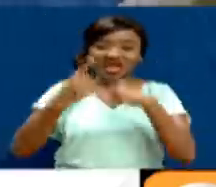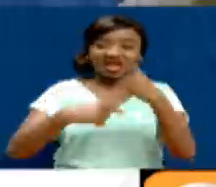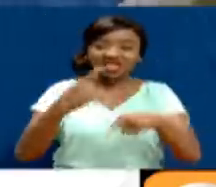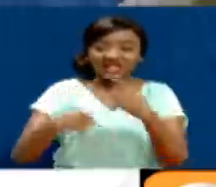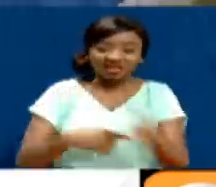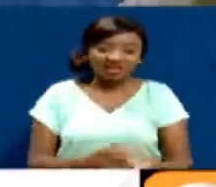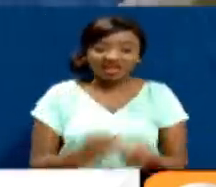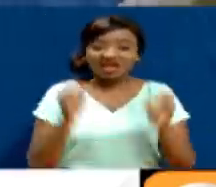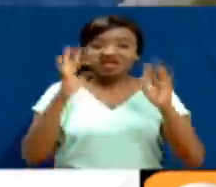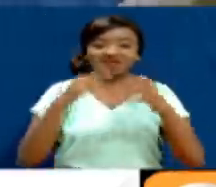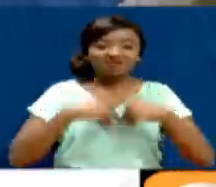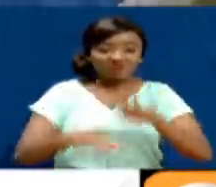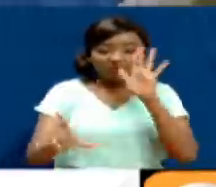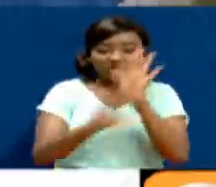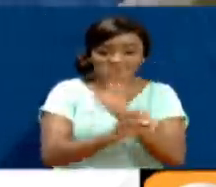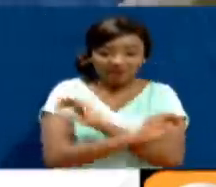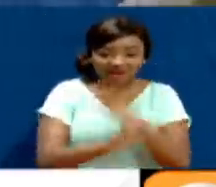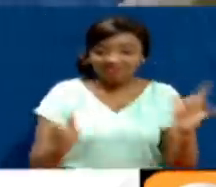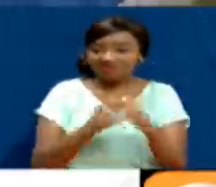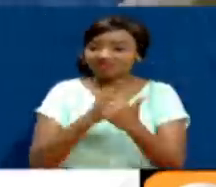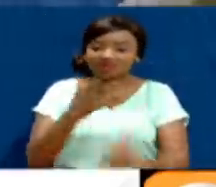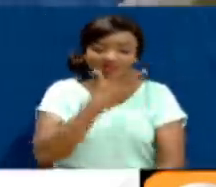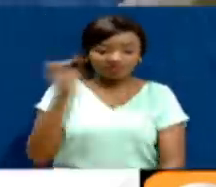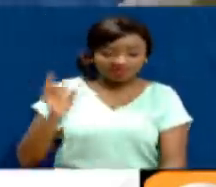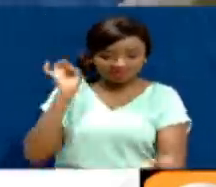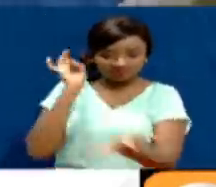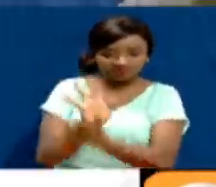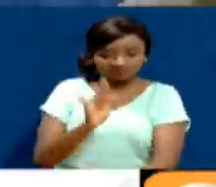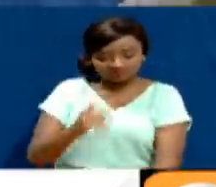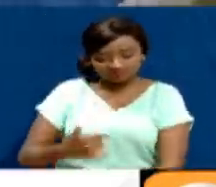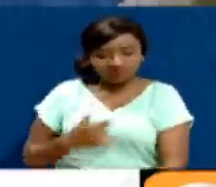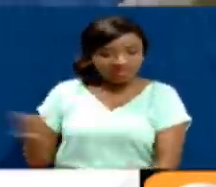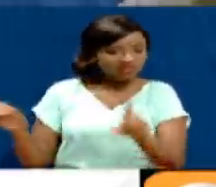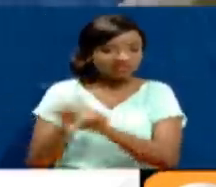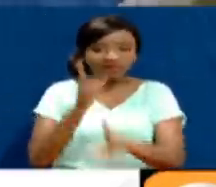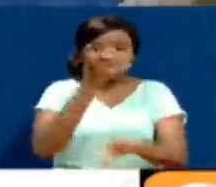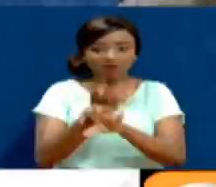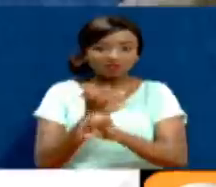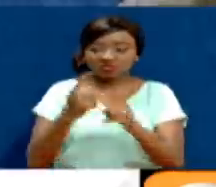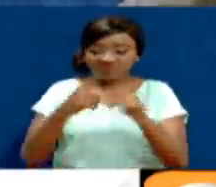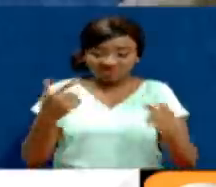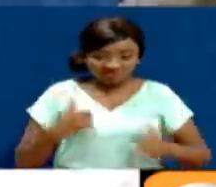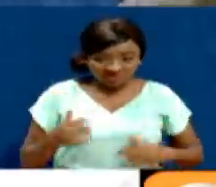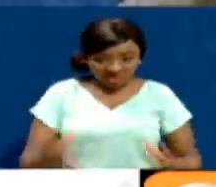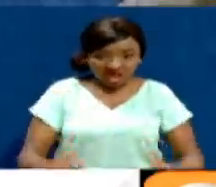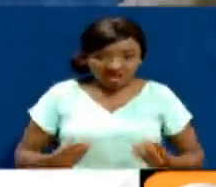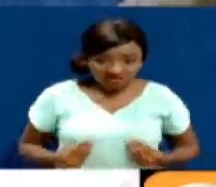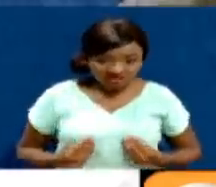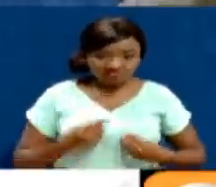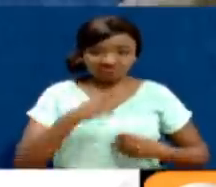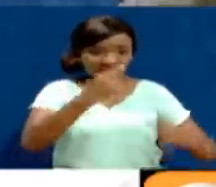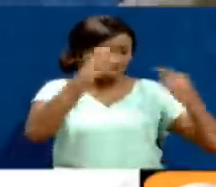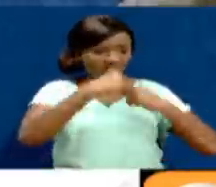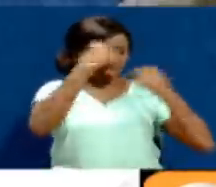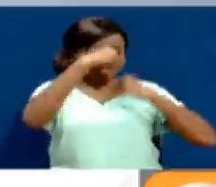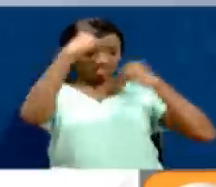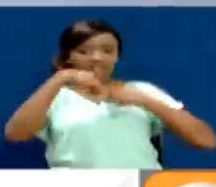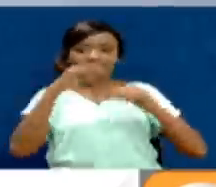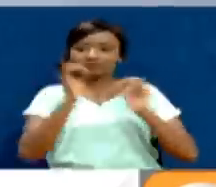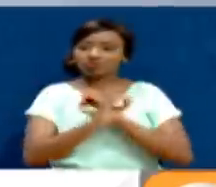not complying with the law, they better impeach me, just like Waititu, but I will not entertain his